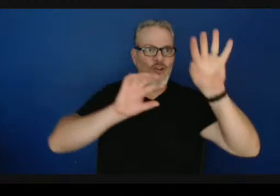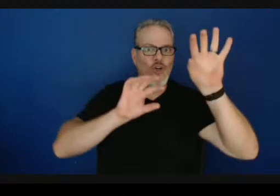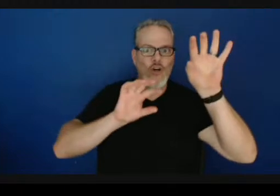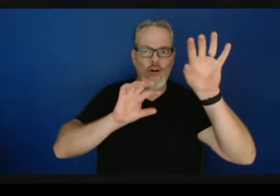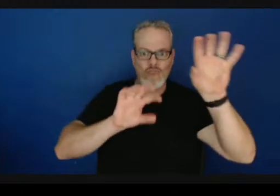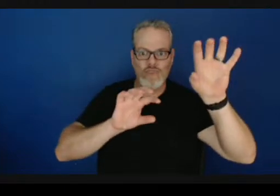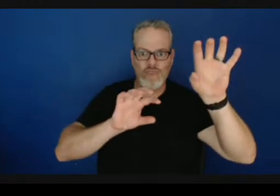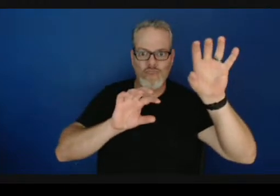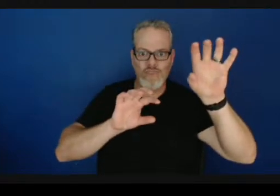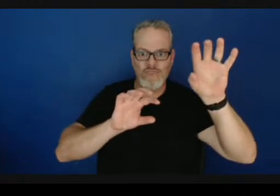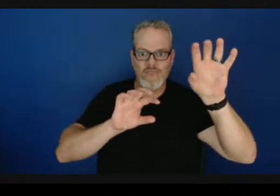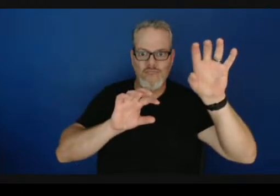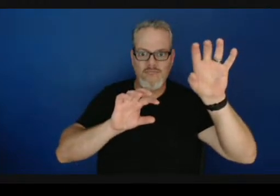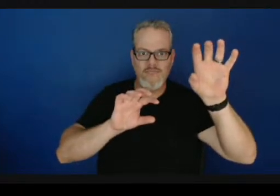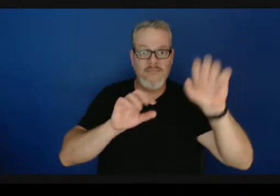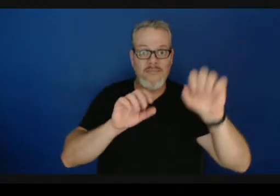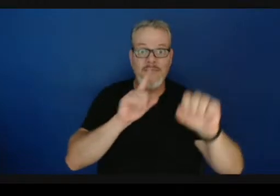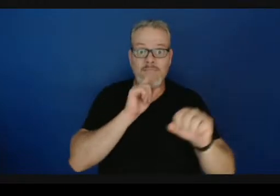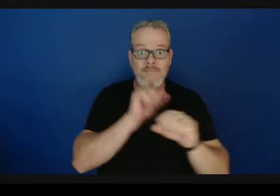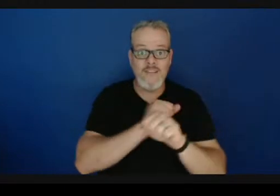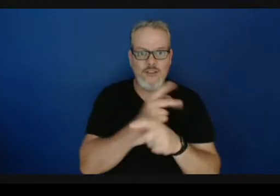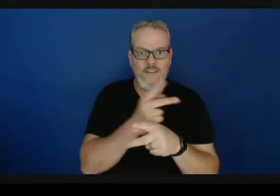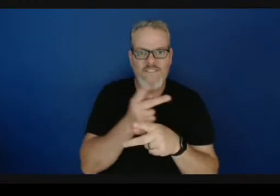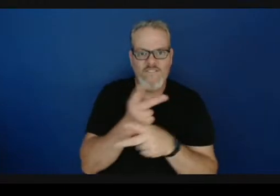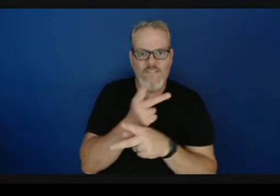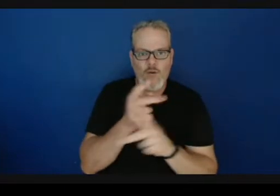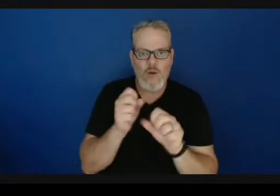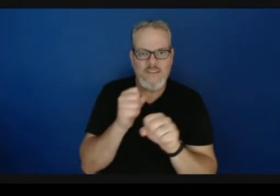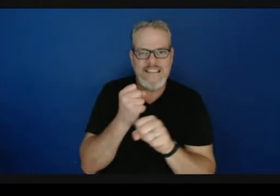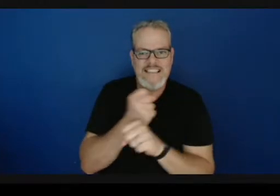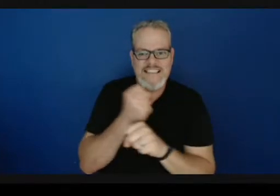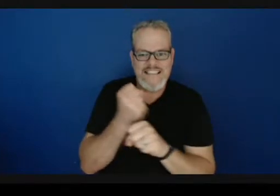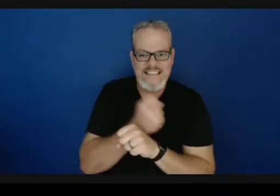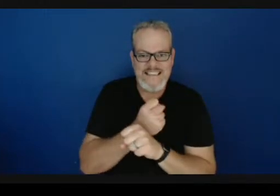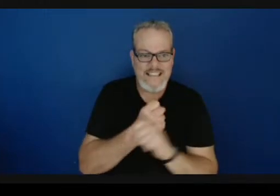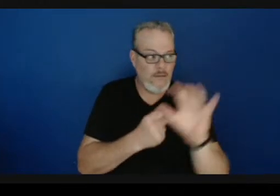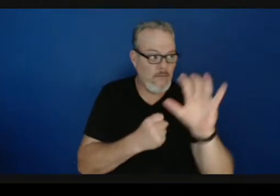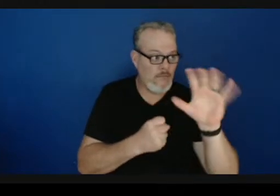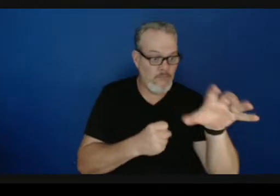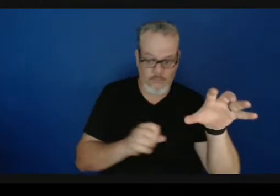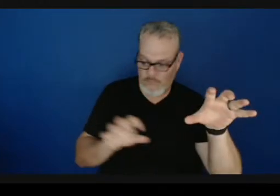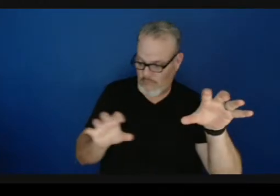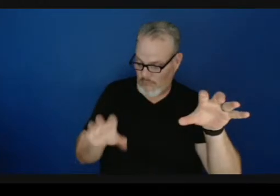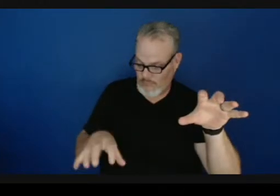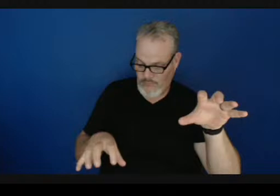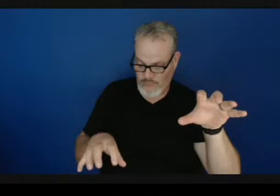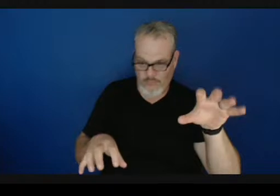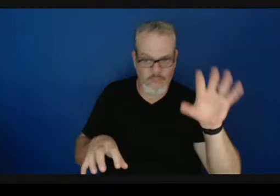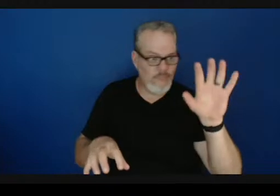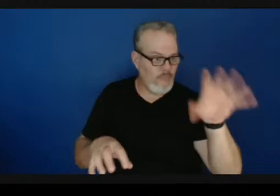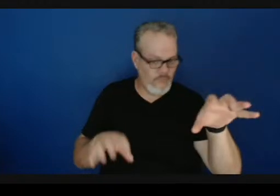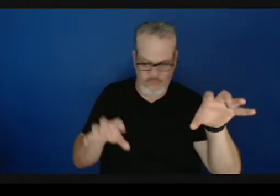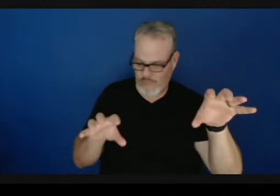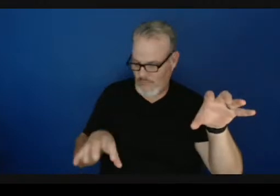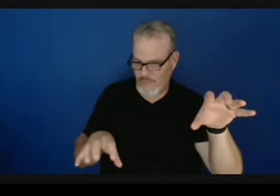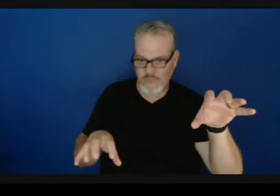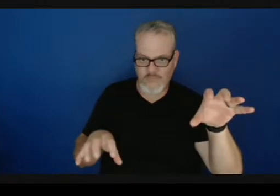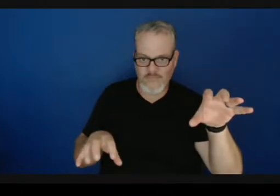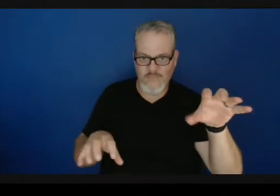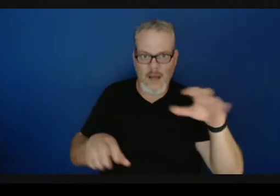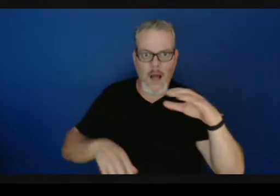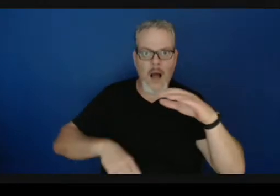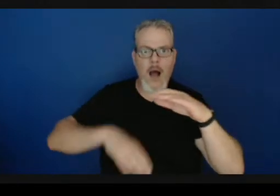actually calculate statistics on one side versus the other side. And that's what they're basically doing. And they say that up until 4th of